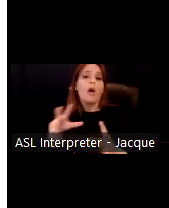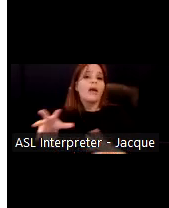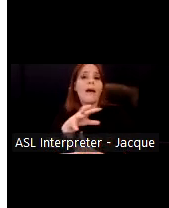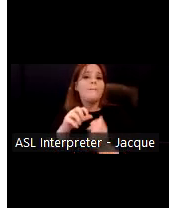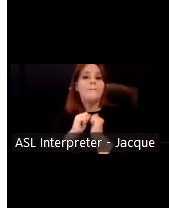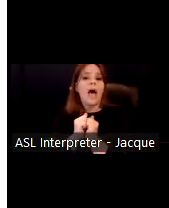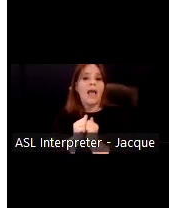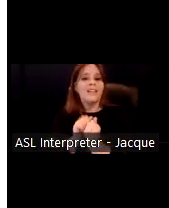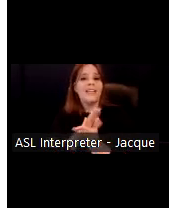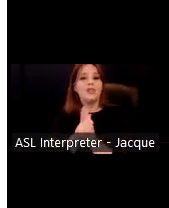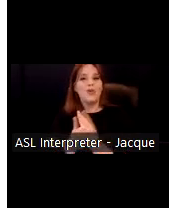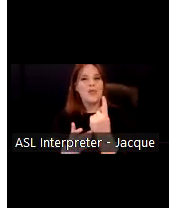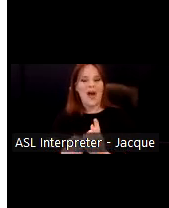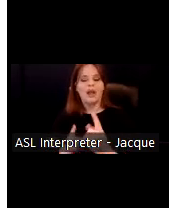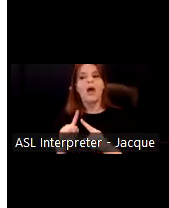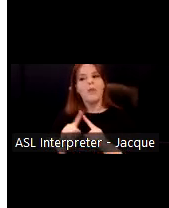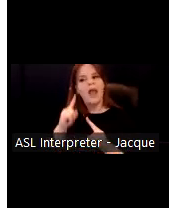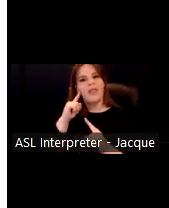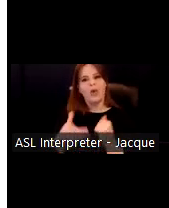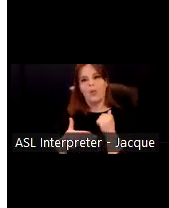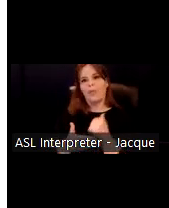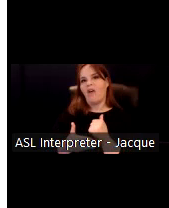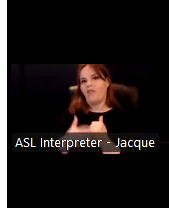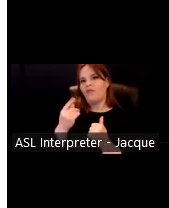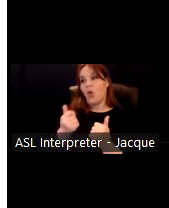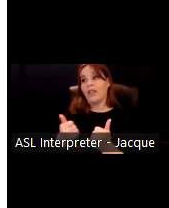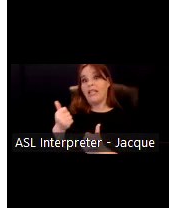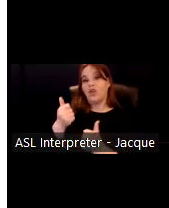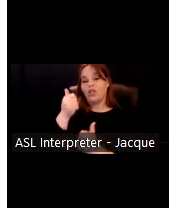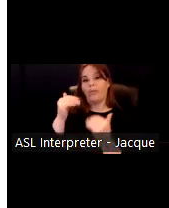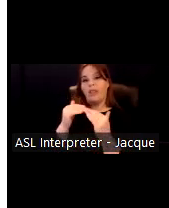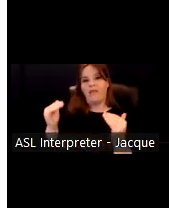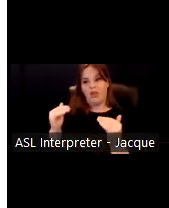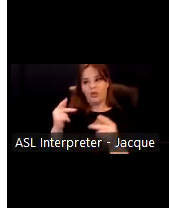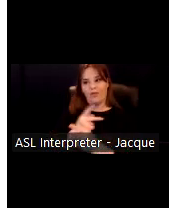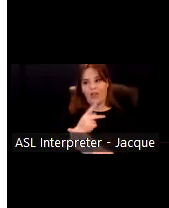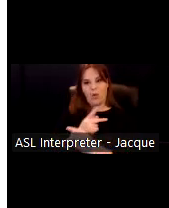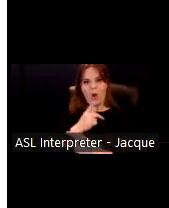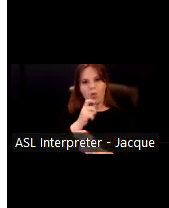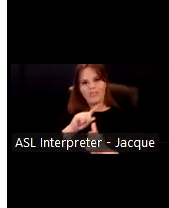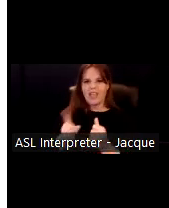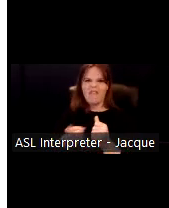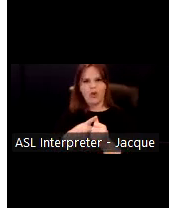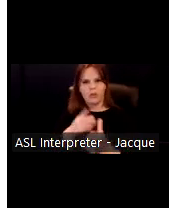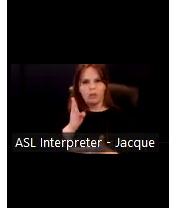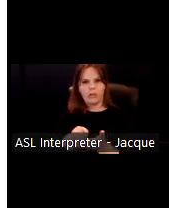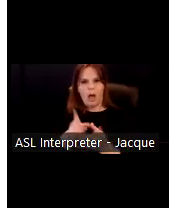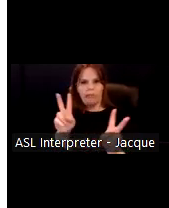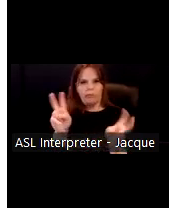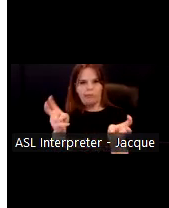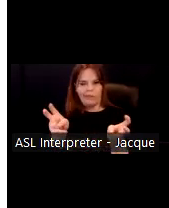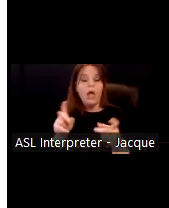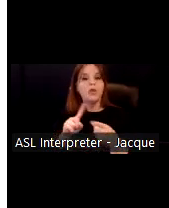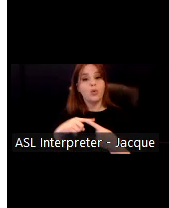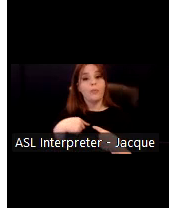the leadership level to make the determination who they would be their first stop to communicating with. So like to me, it would make sense. It would always be the